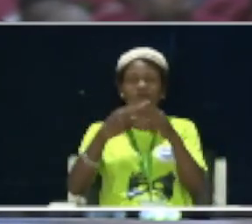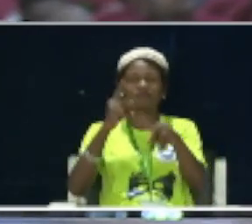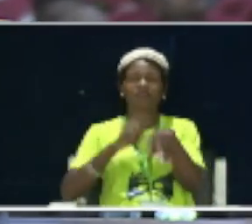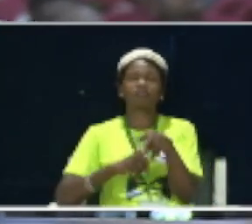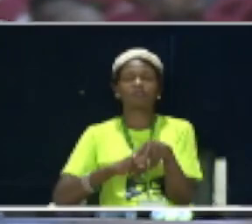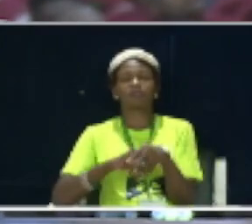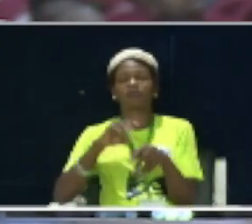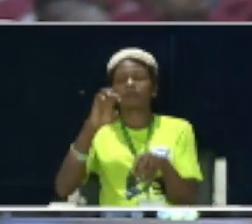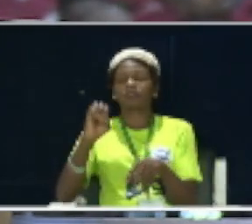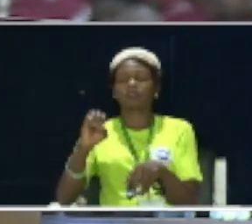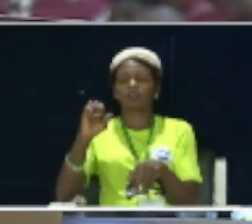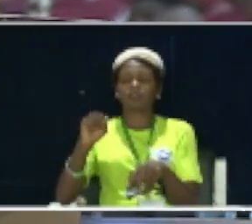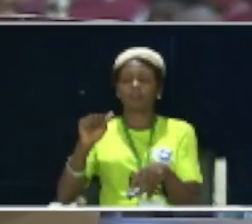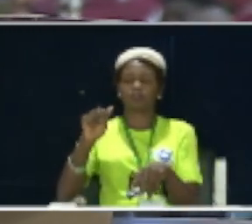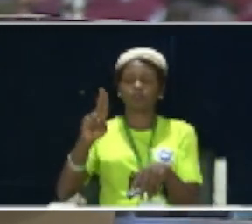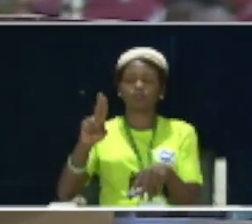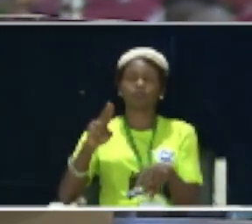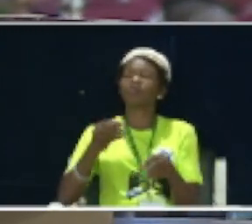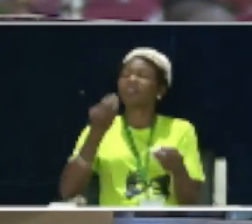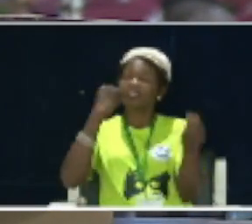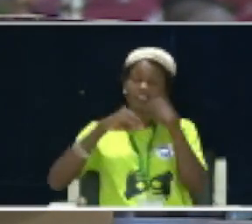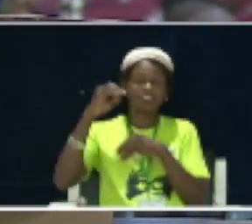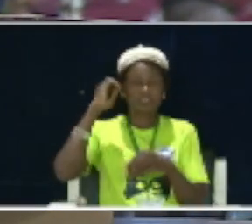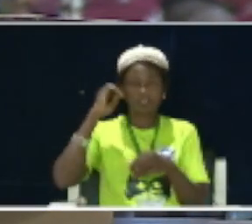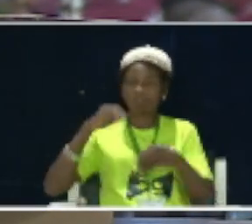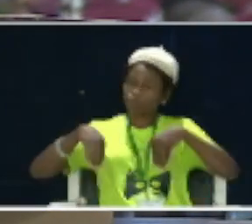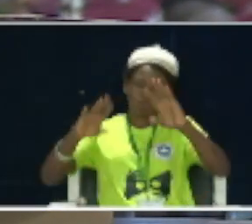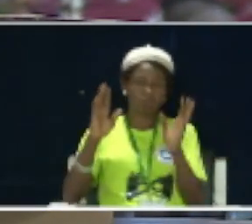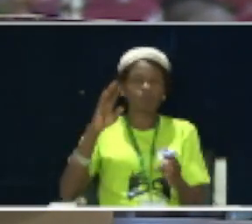Esau ate his future, sold it.